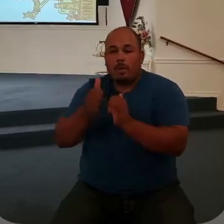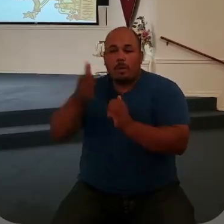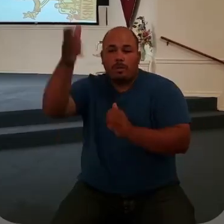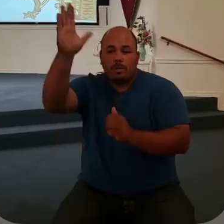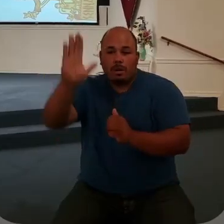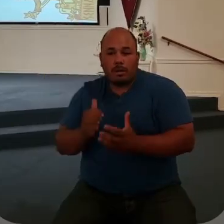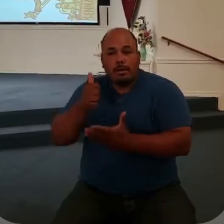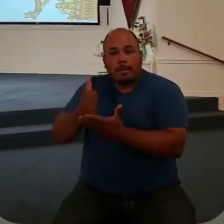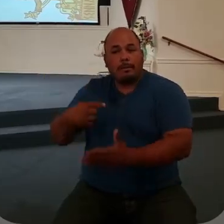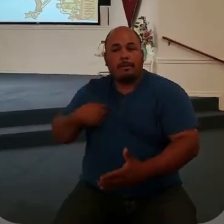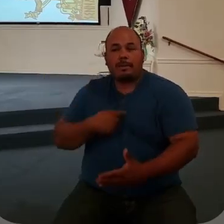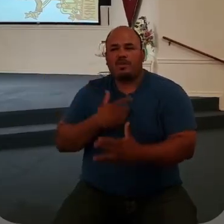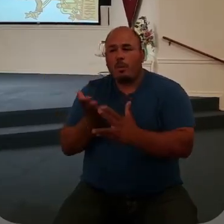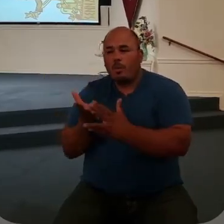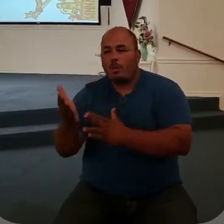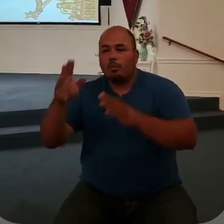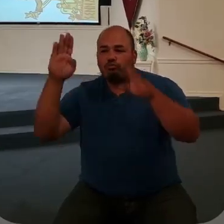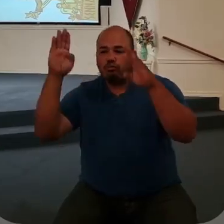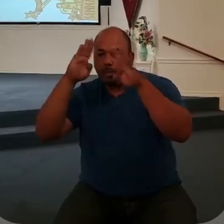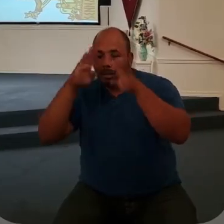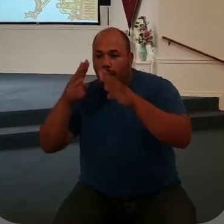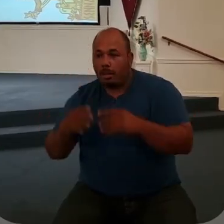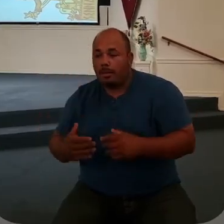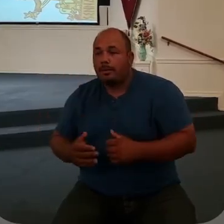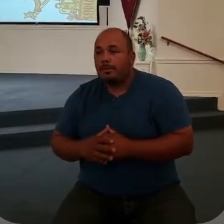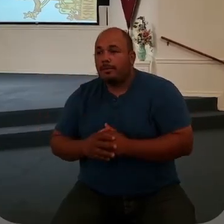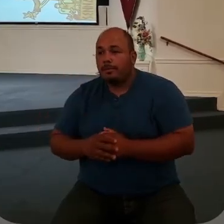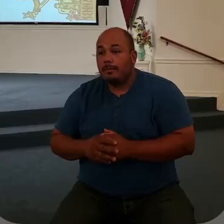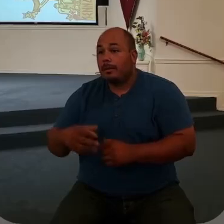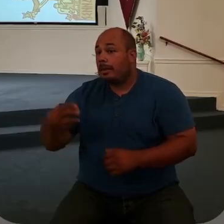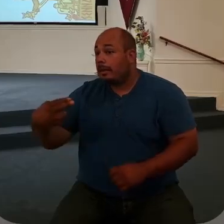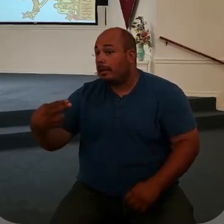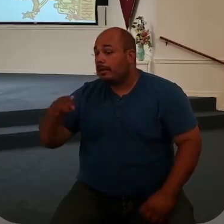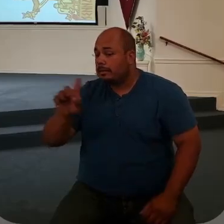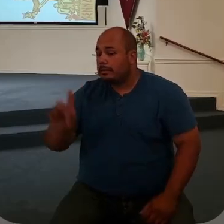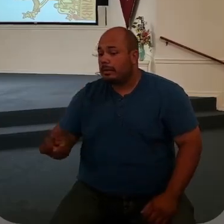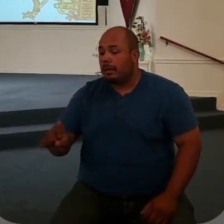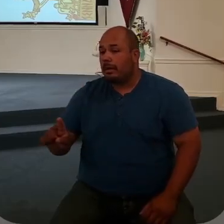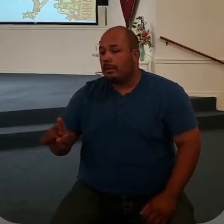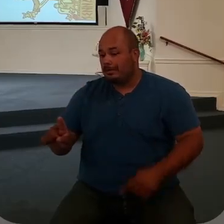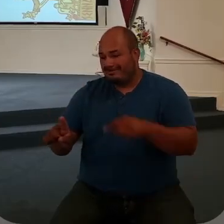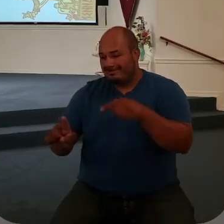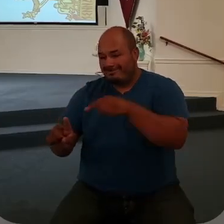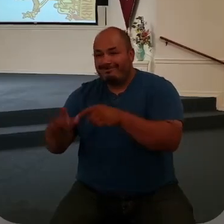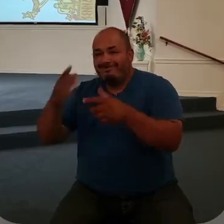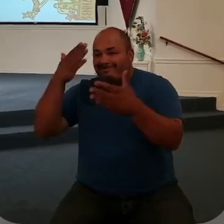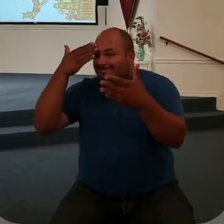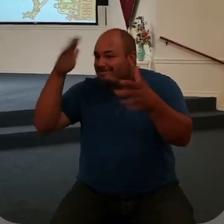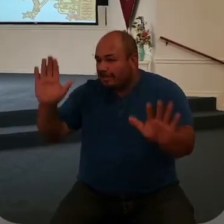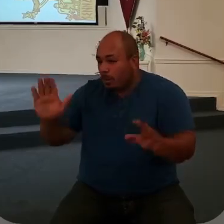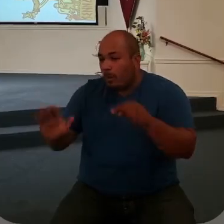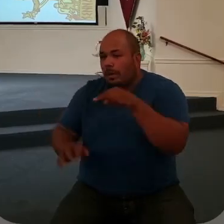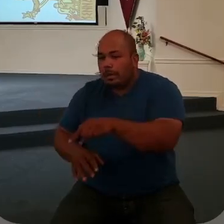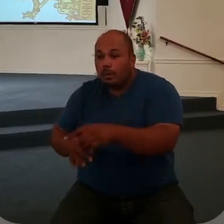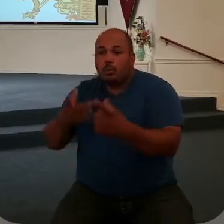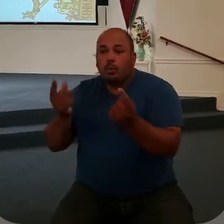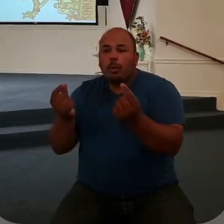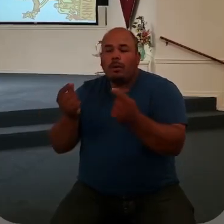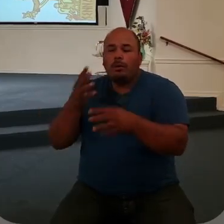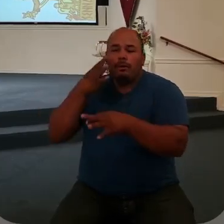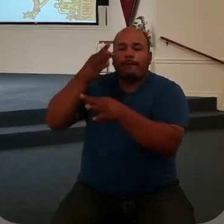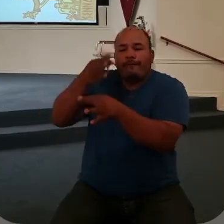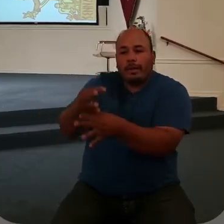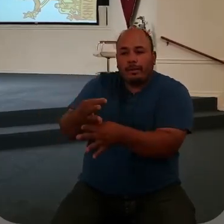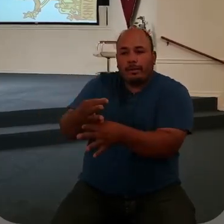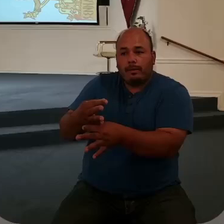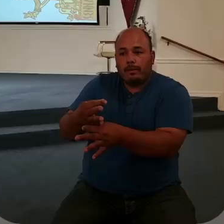Hezekiah certainly didn't know what God would do. All we know is that he will. And that's